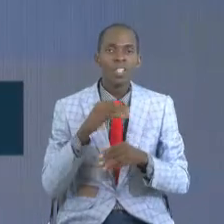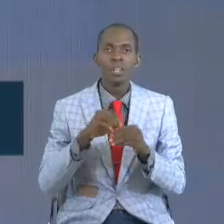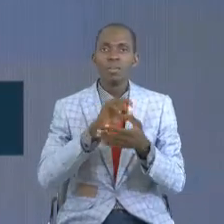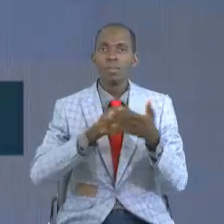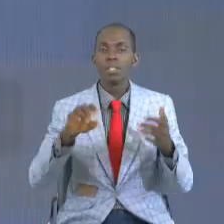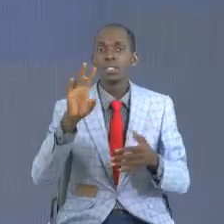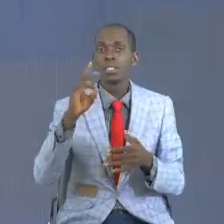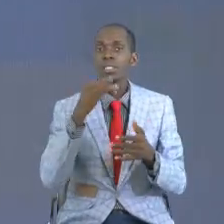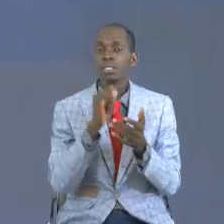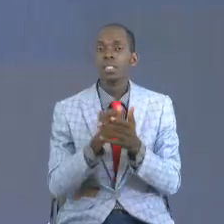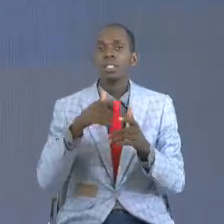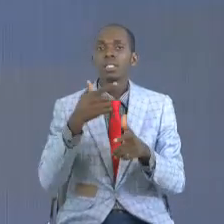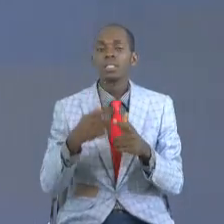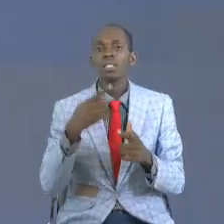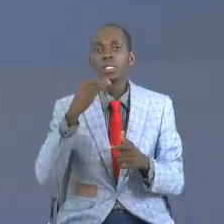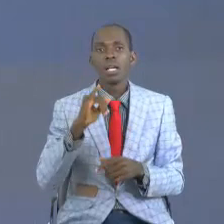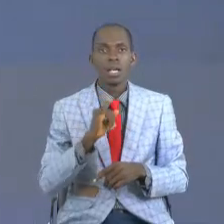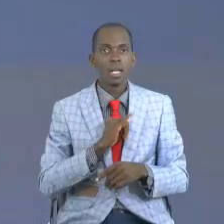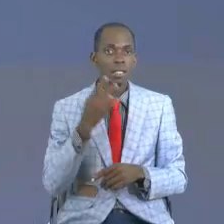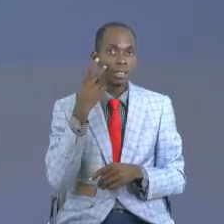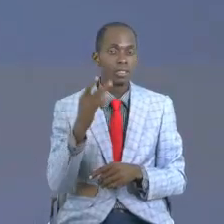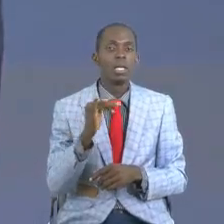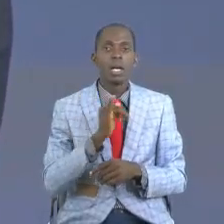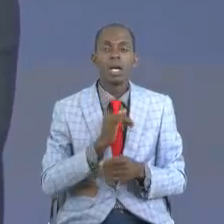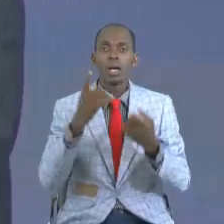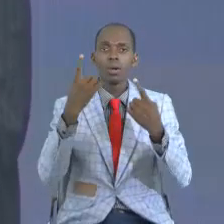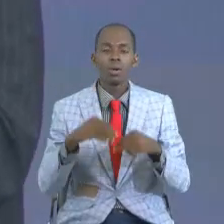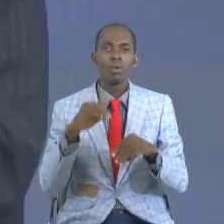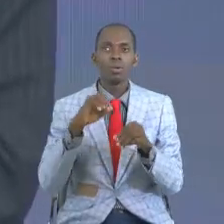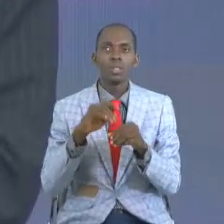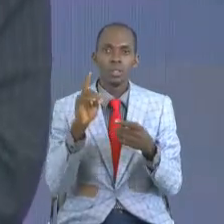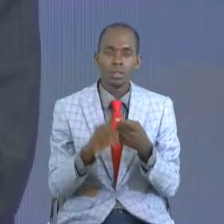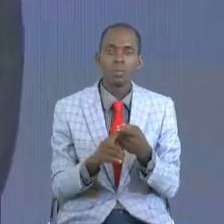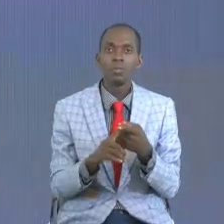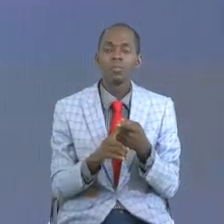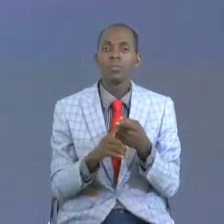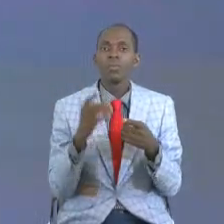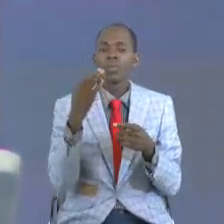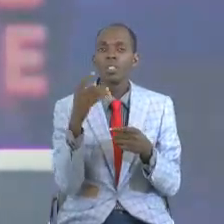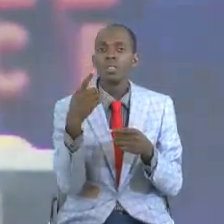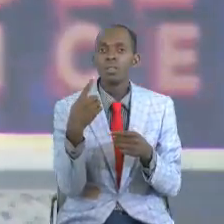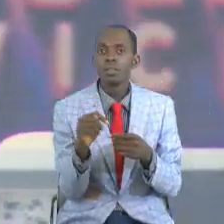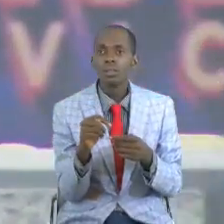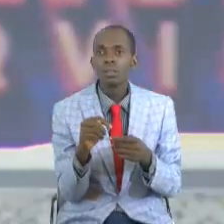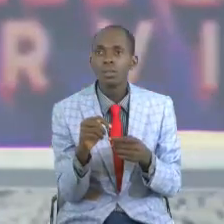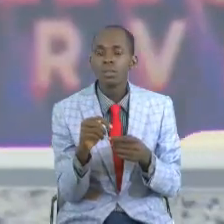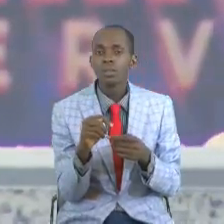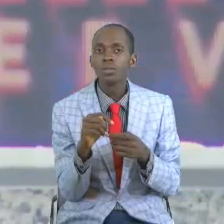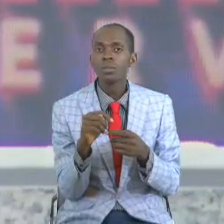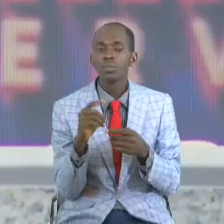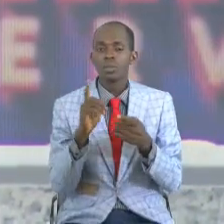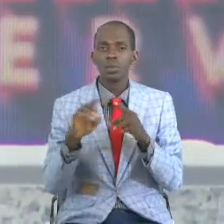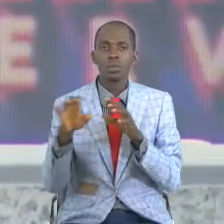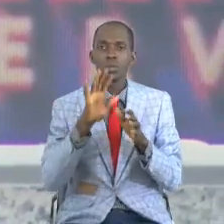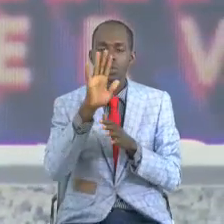said I, lo, I come, in the volume of the book, it is written of me to do thy will, O